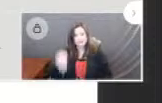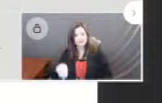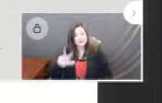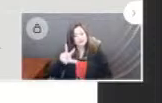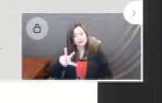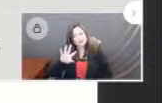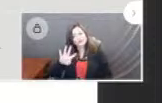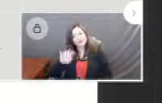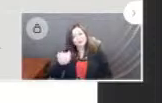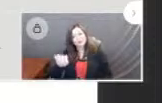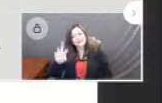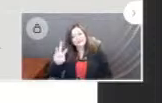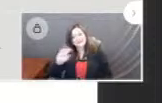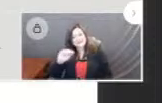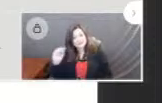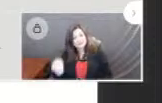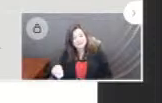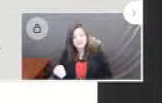34.6%.